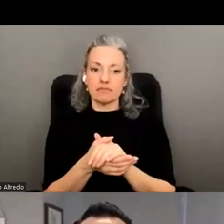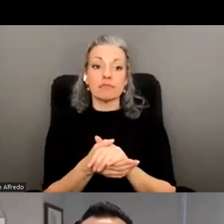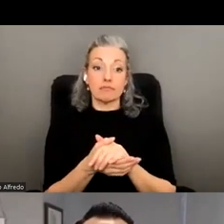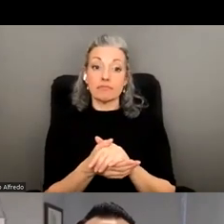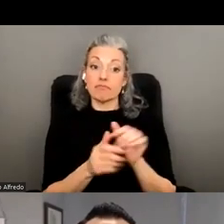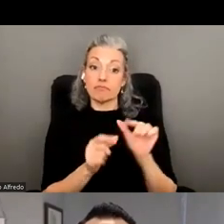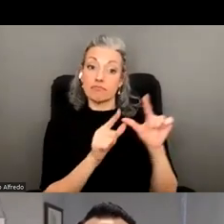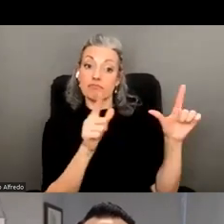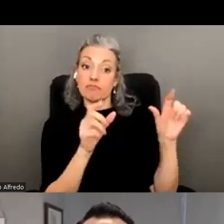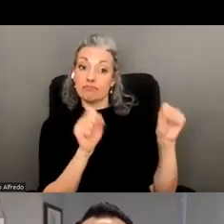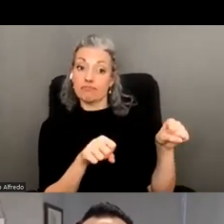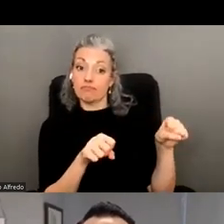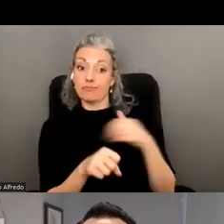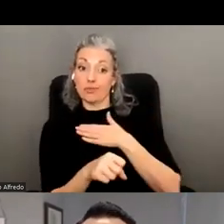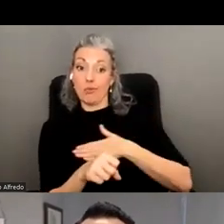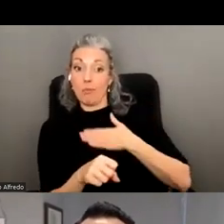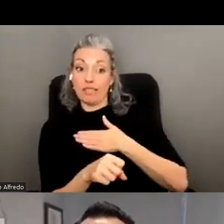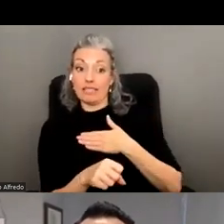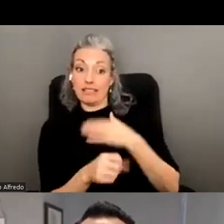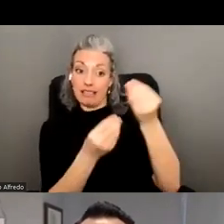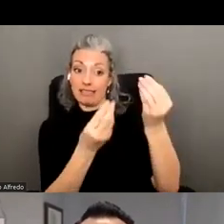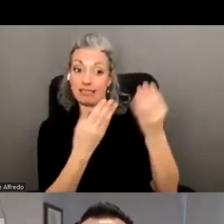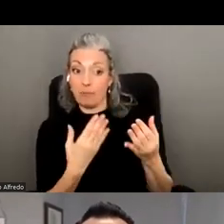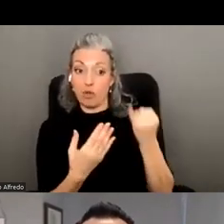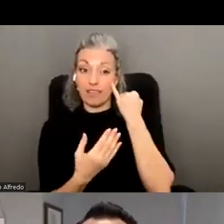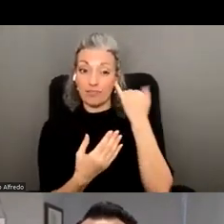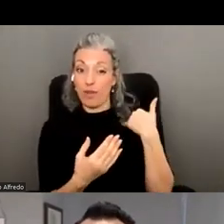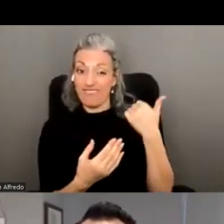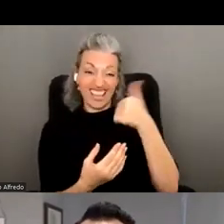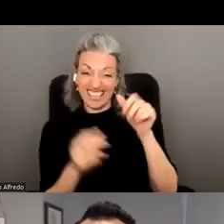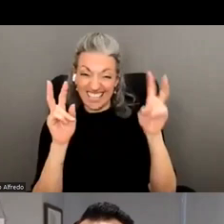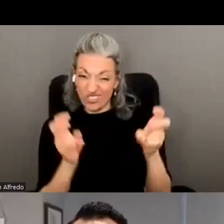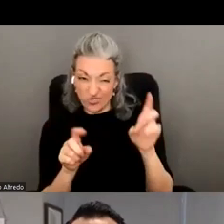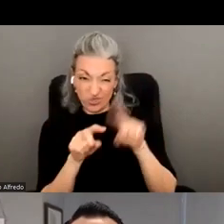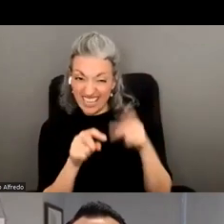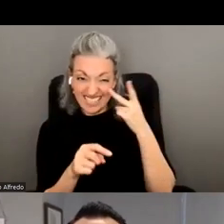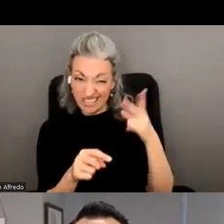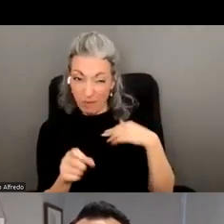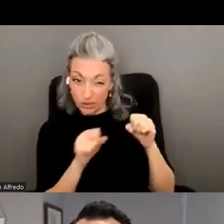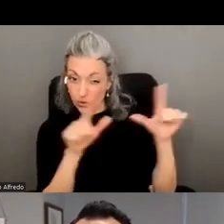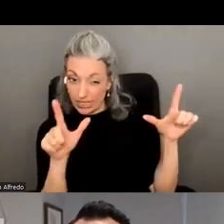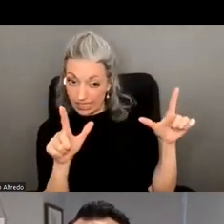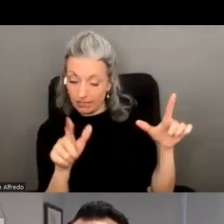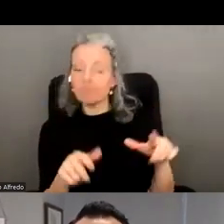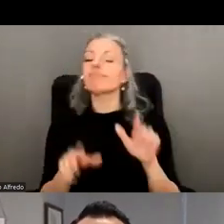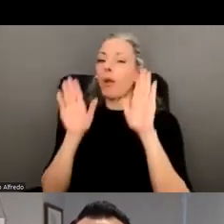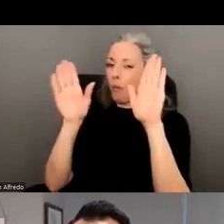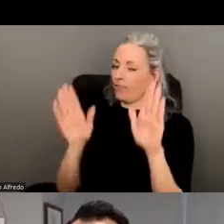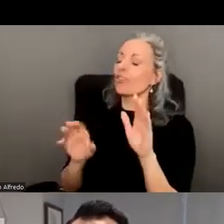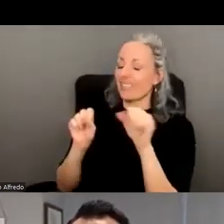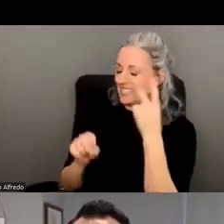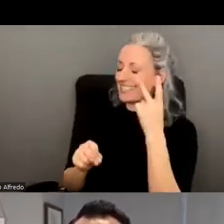so please do let me know if you have any issues in seeing it. Looks great, Mike. Thank